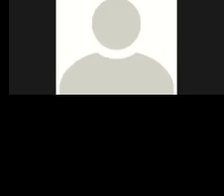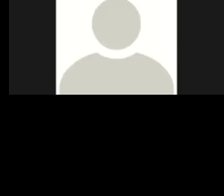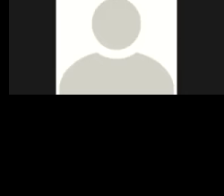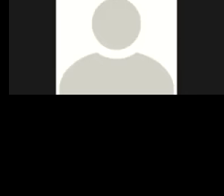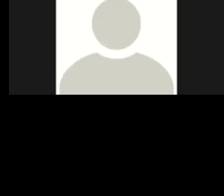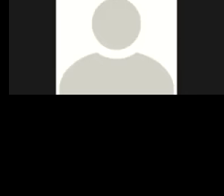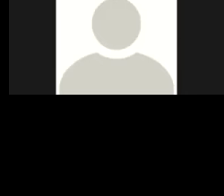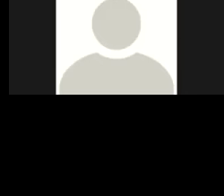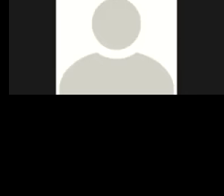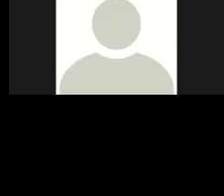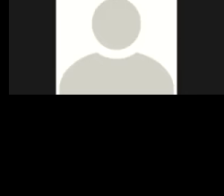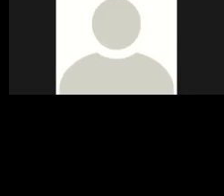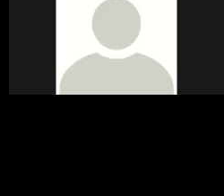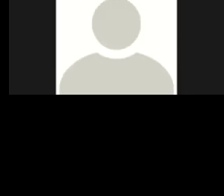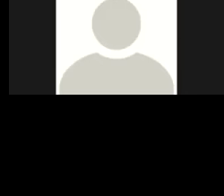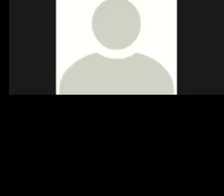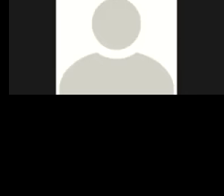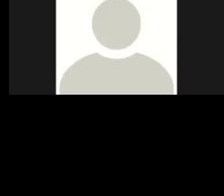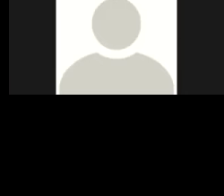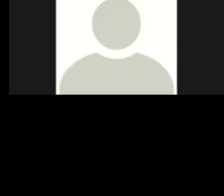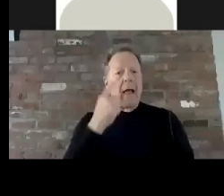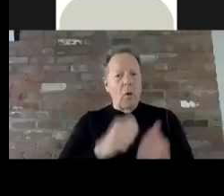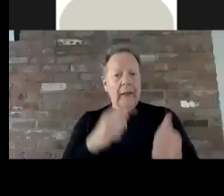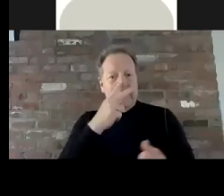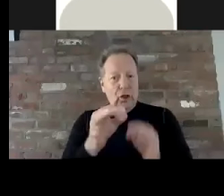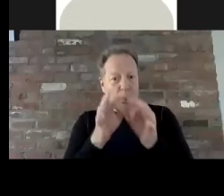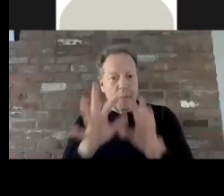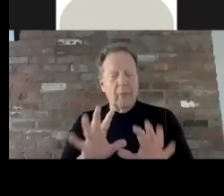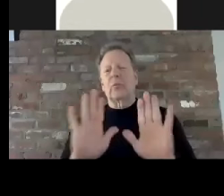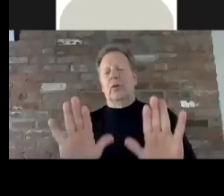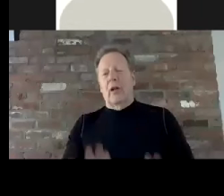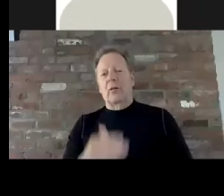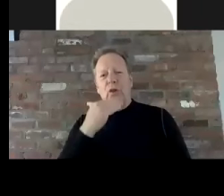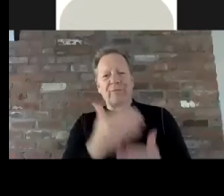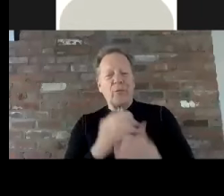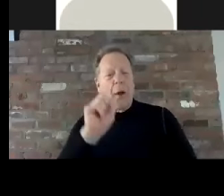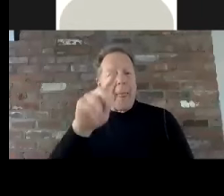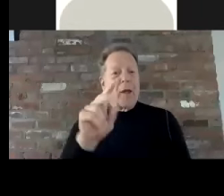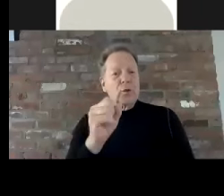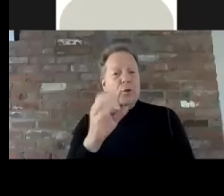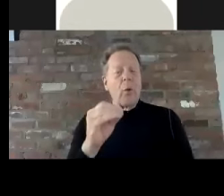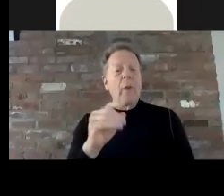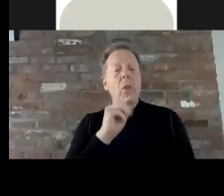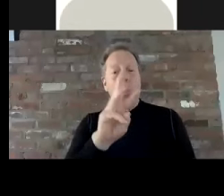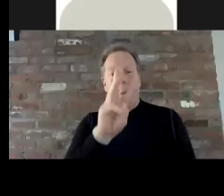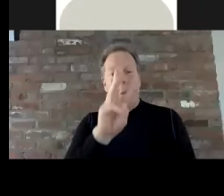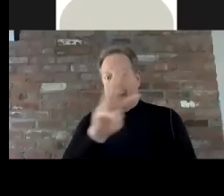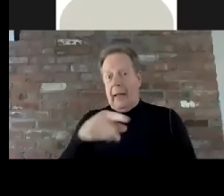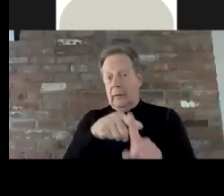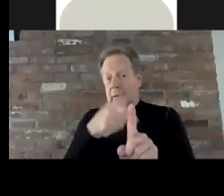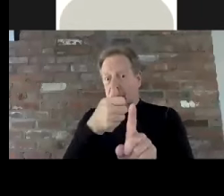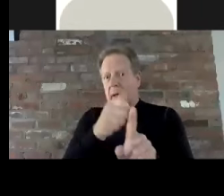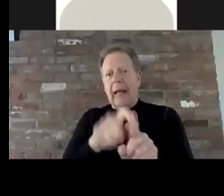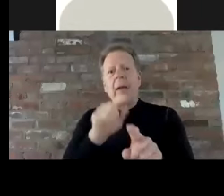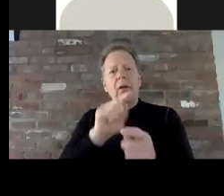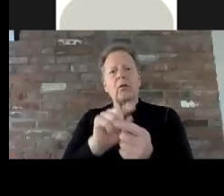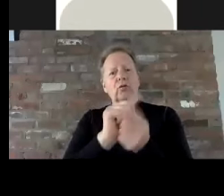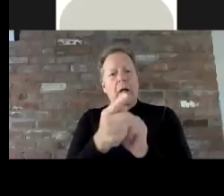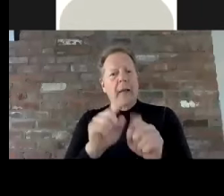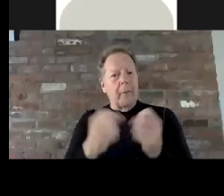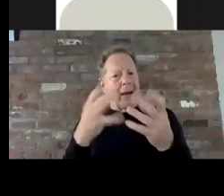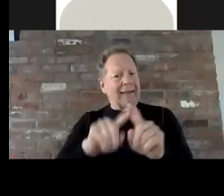There we are. I think everyone can see you now. Okay, wonderful. So the website can be translated in